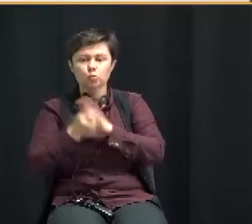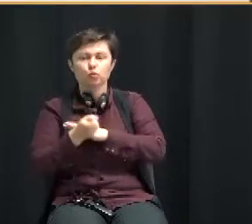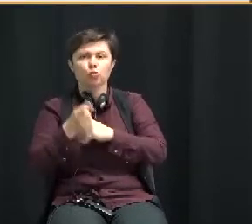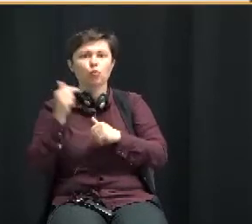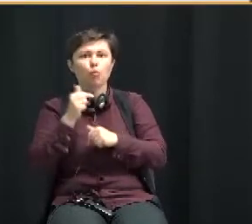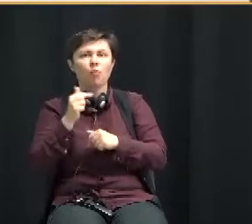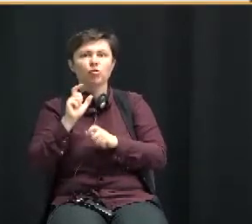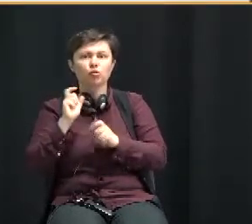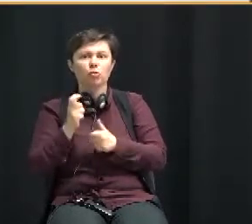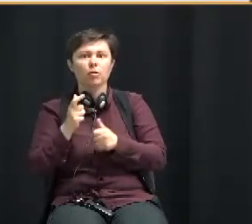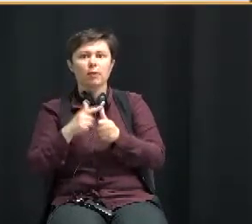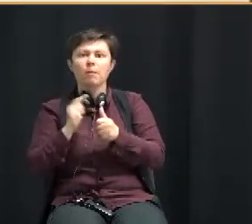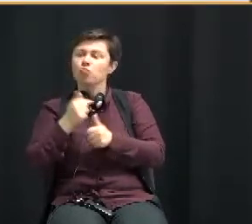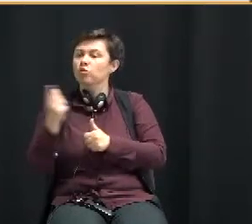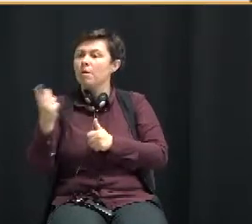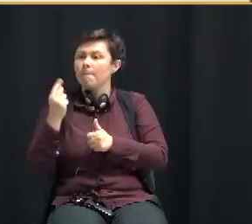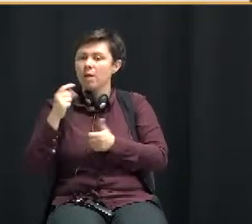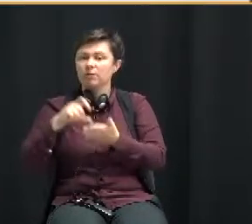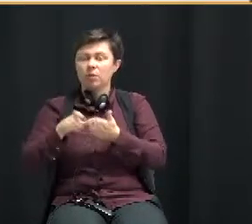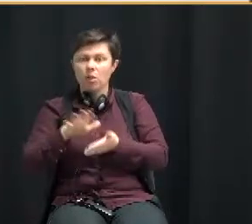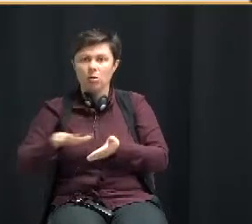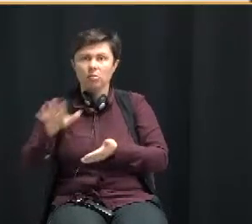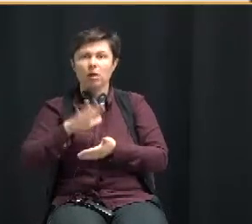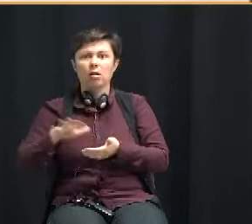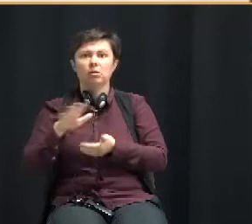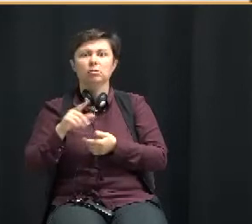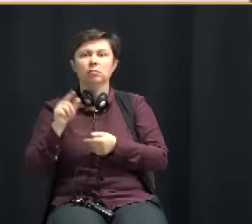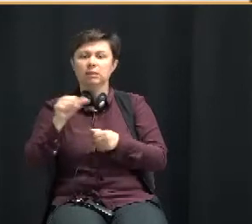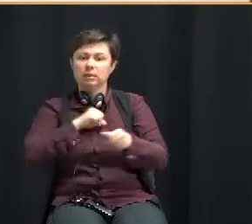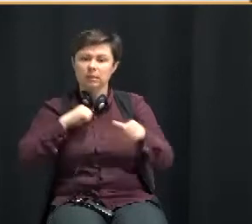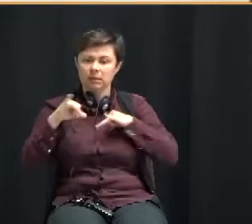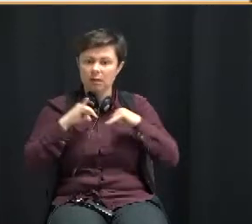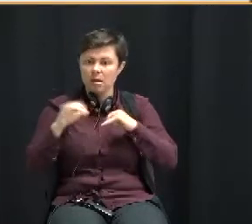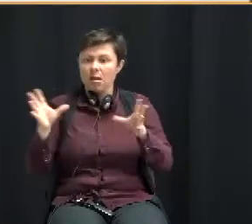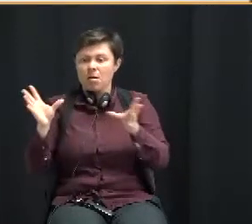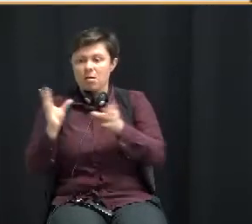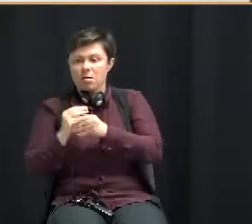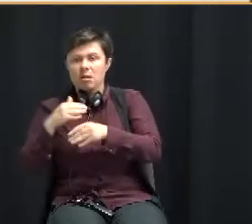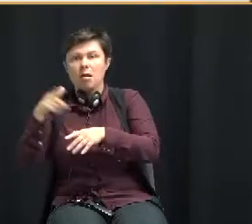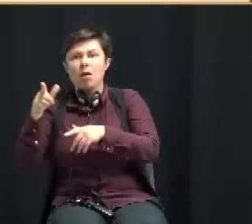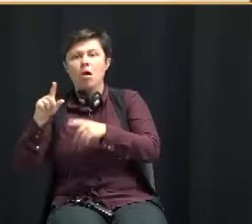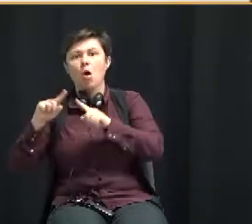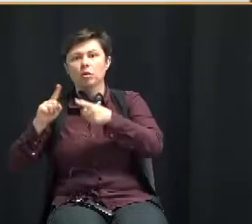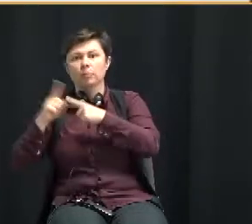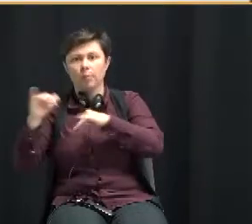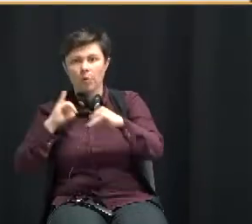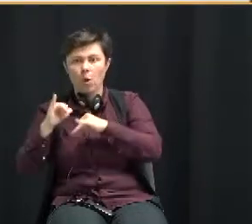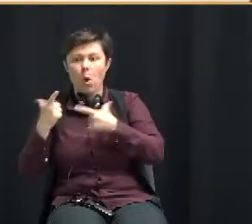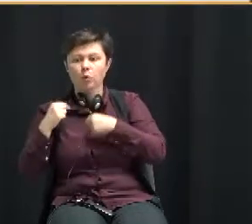implement accessibility solutions in terms of local partnerships, so local